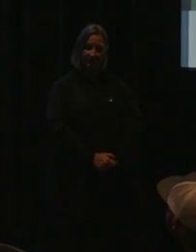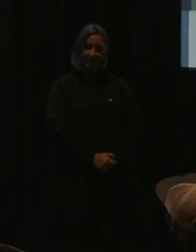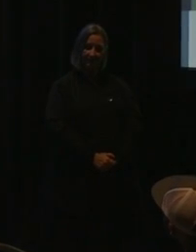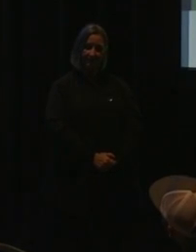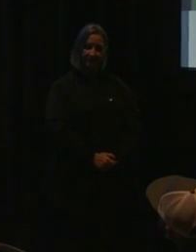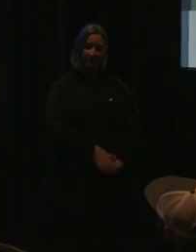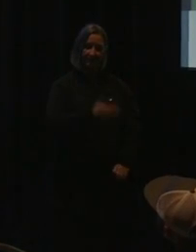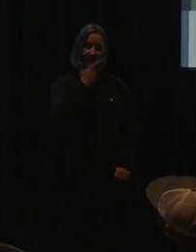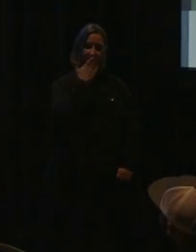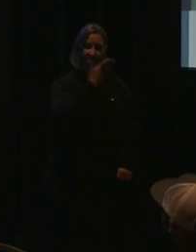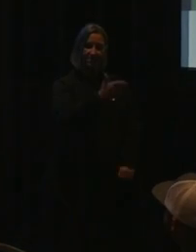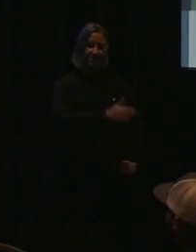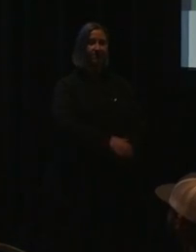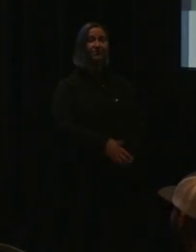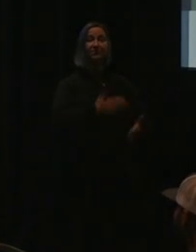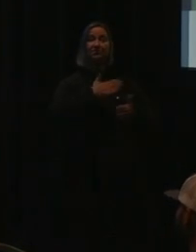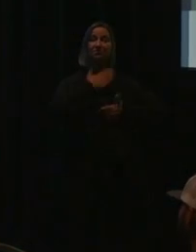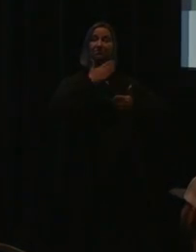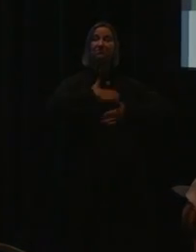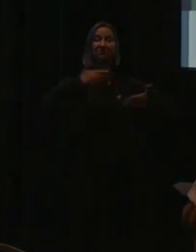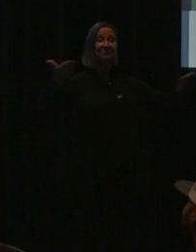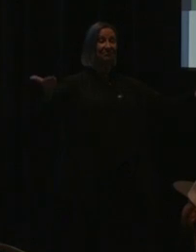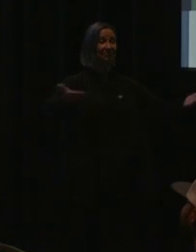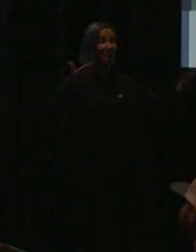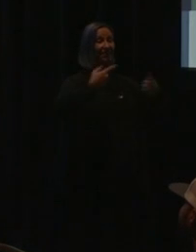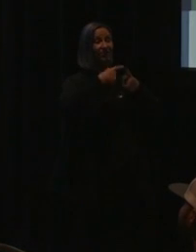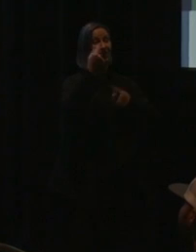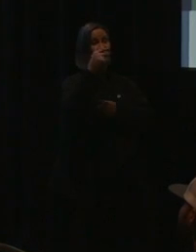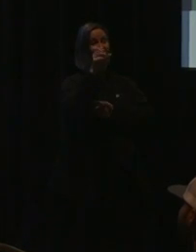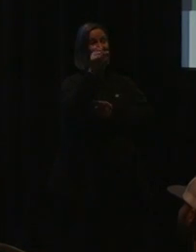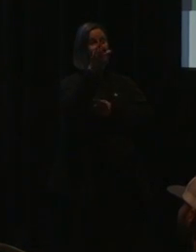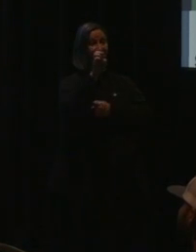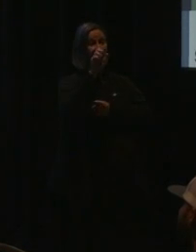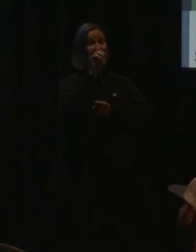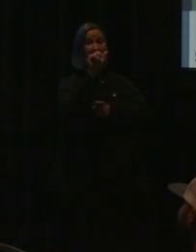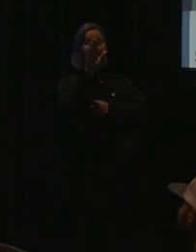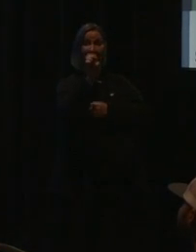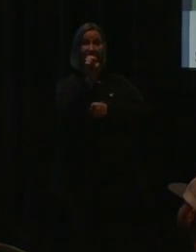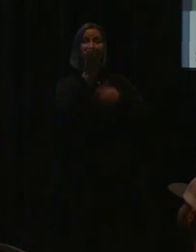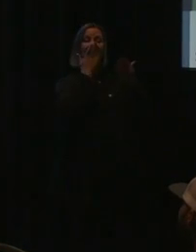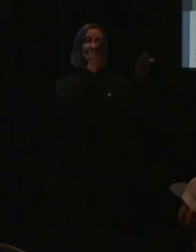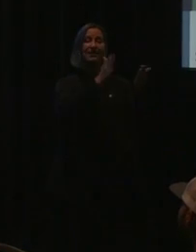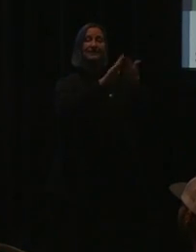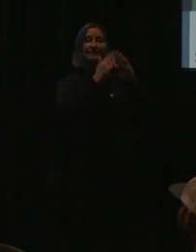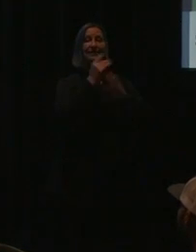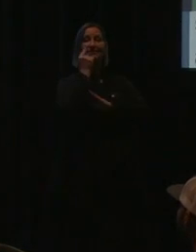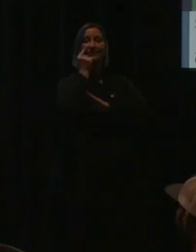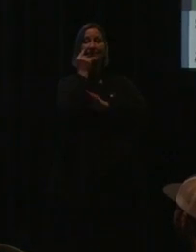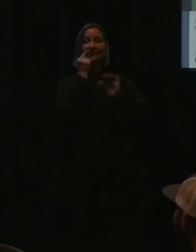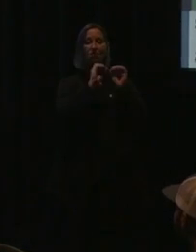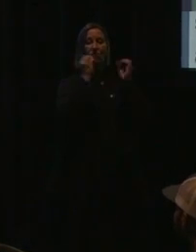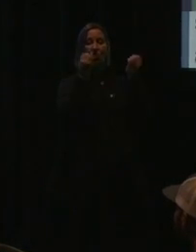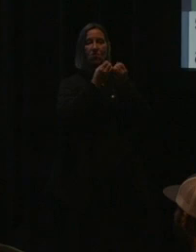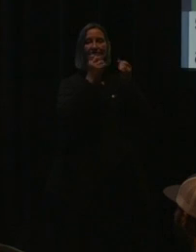Thank you. It's a pleasure to be here, and on behalf of Green Spaces Alliance, thank you to the City of San Antonio and to the Office of